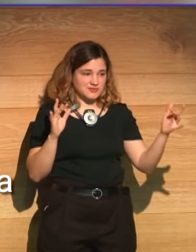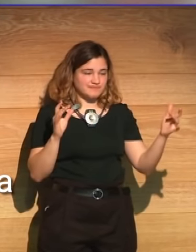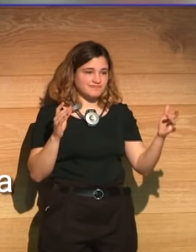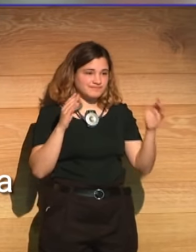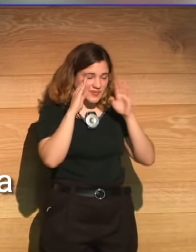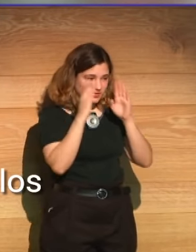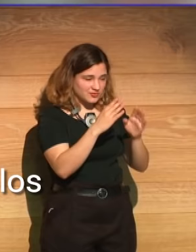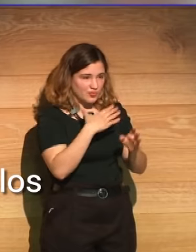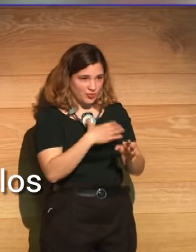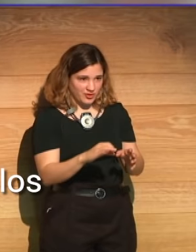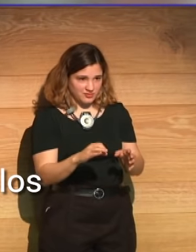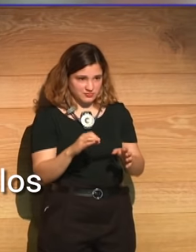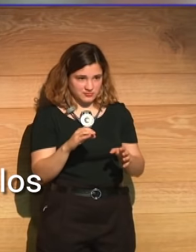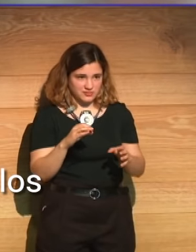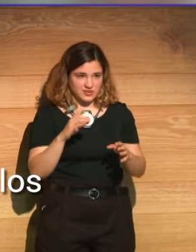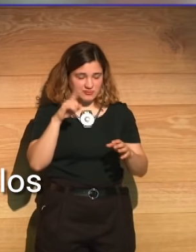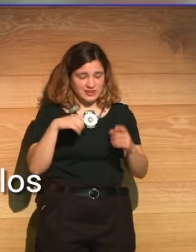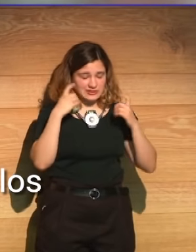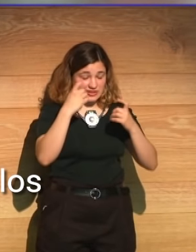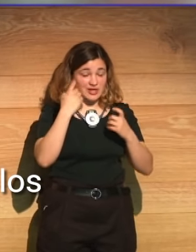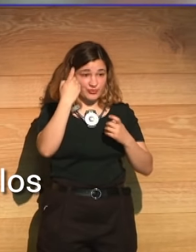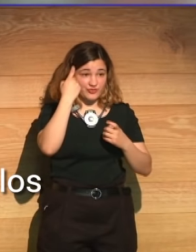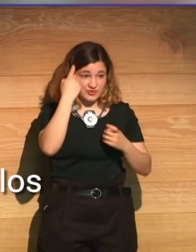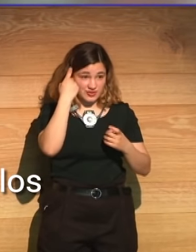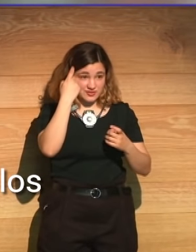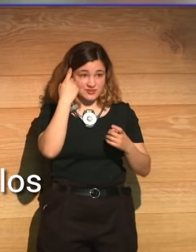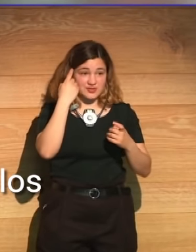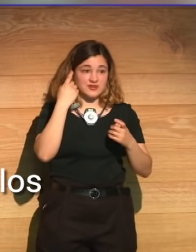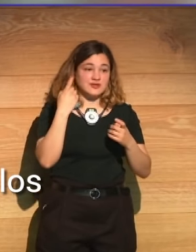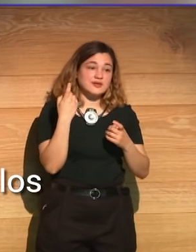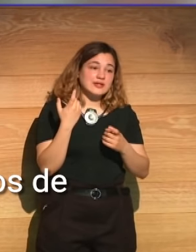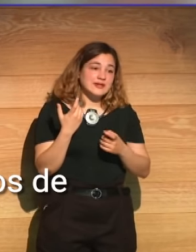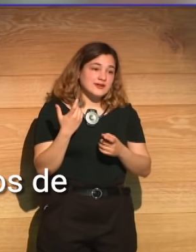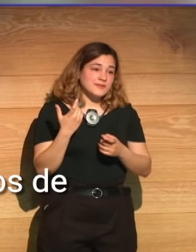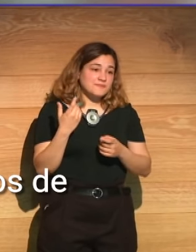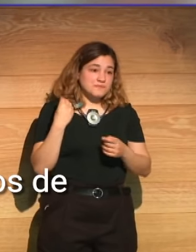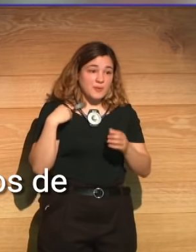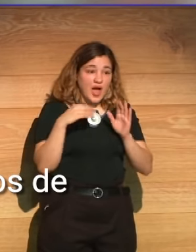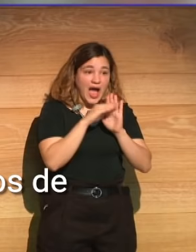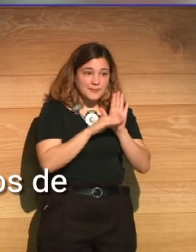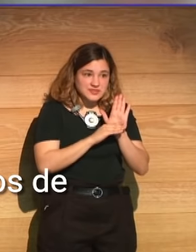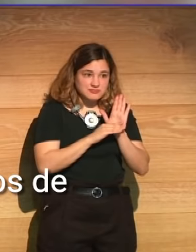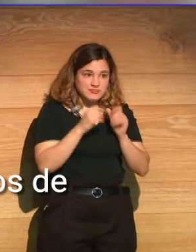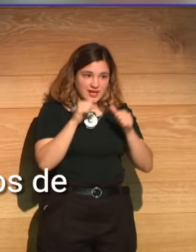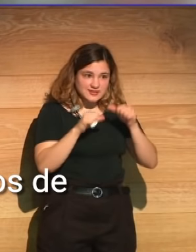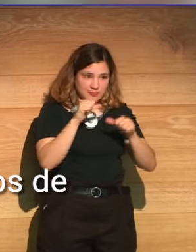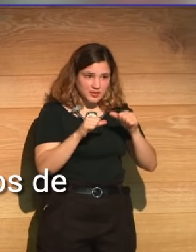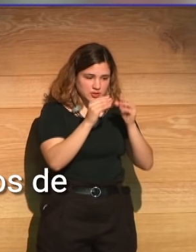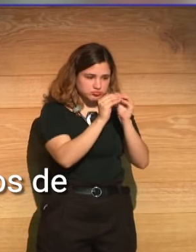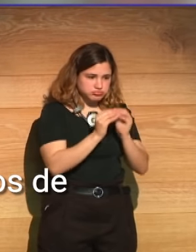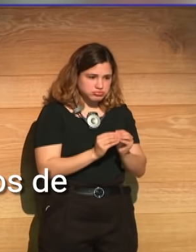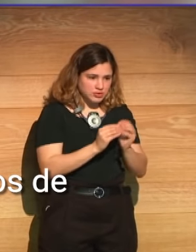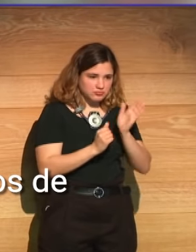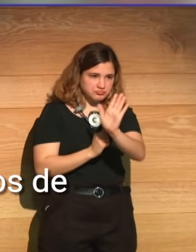preparation apps. So actually create their own apps that students can leverage within schools to be able to make up for learning loss and be able to